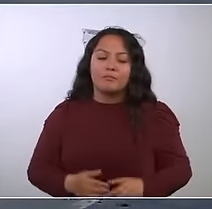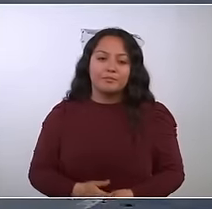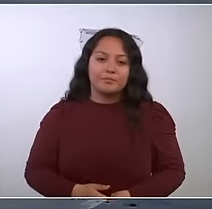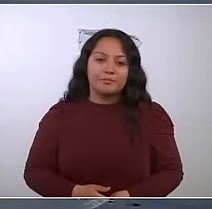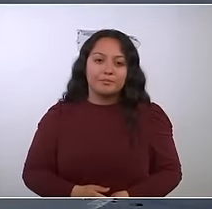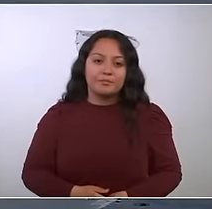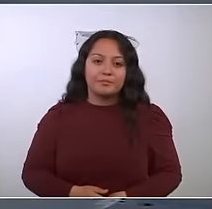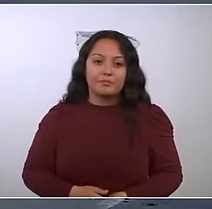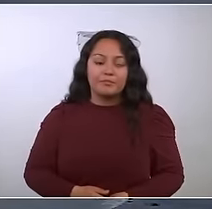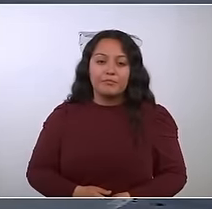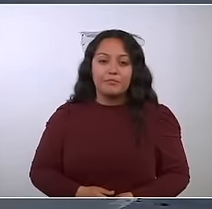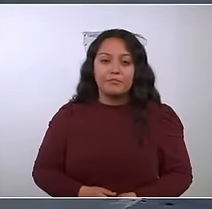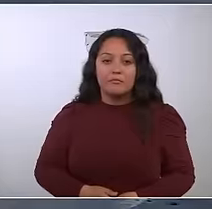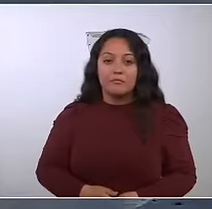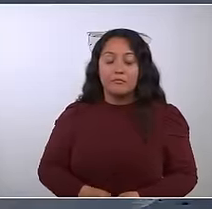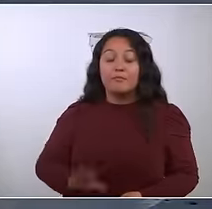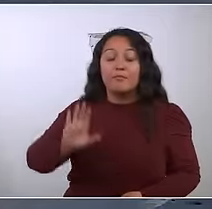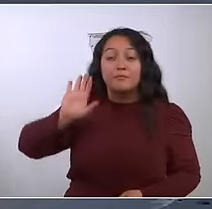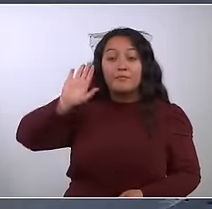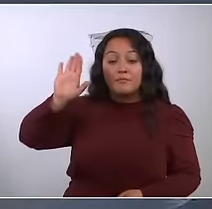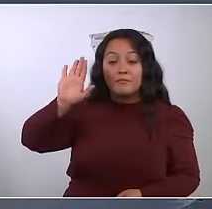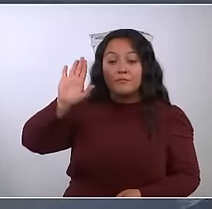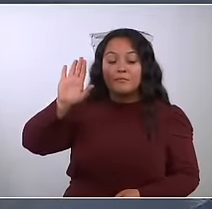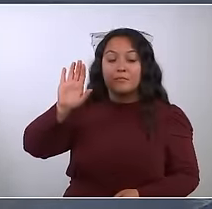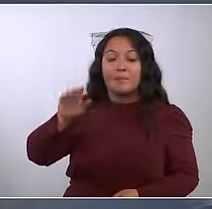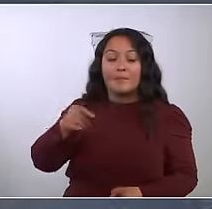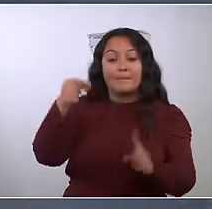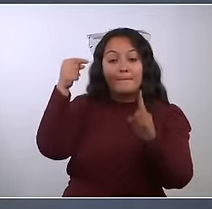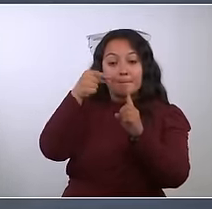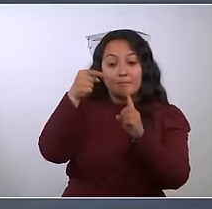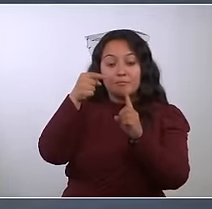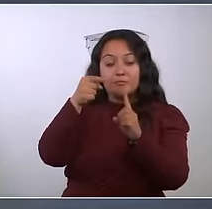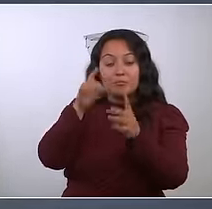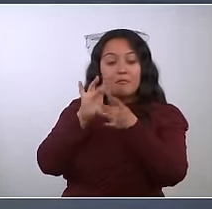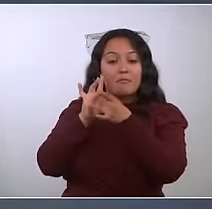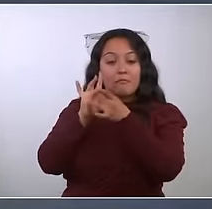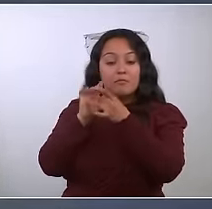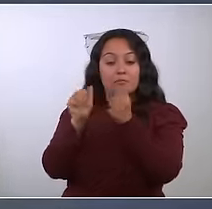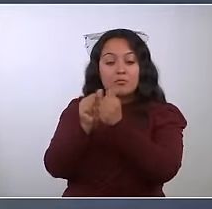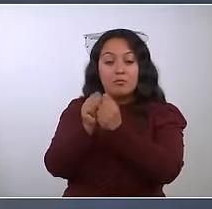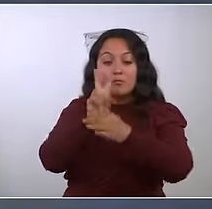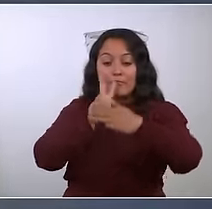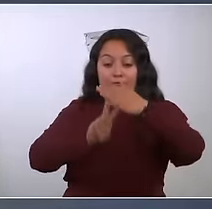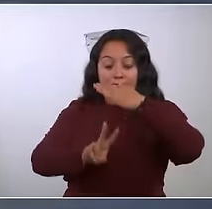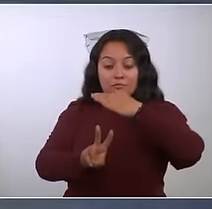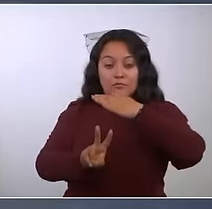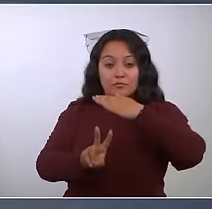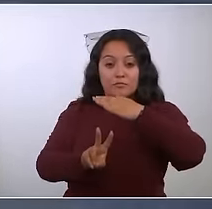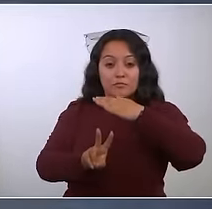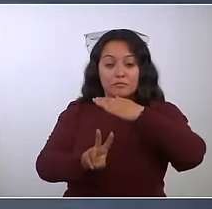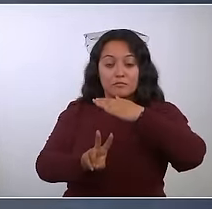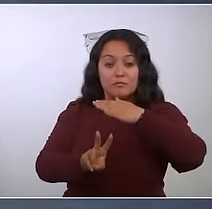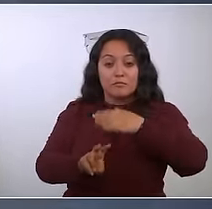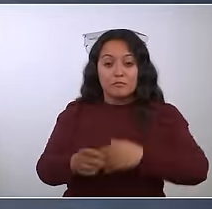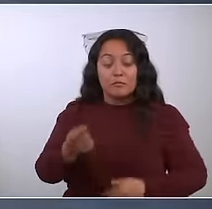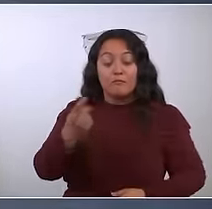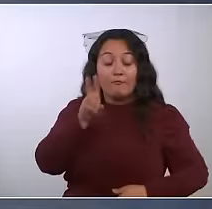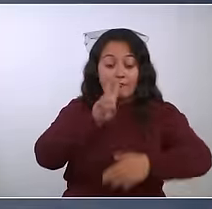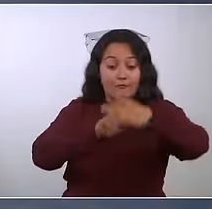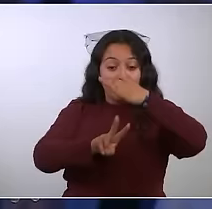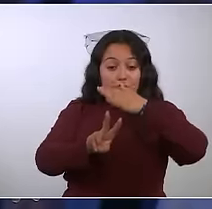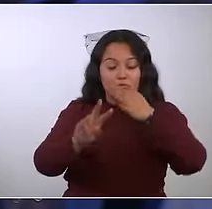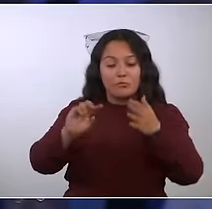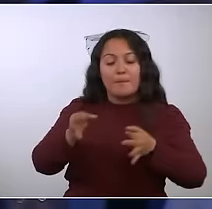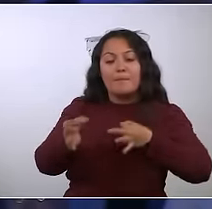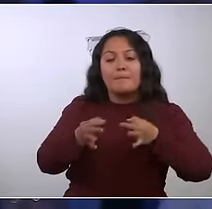misión. And how it's connected to a vision. Y cómo se conecta a una visión. Follow me, follow me, follow me. Síguenme. Well, vision is where we want to go. Mientras